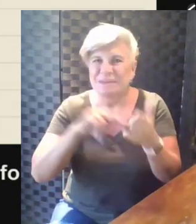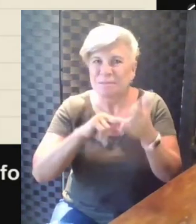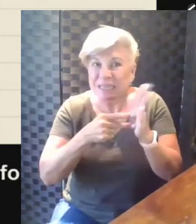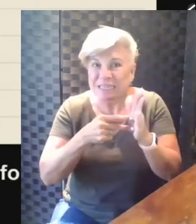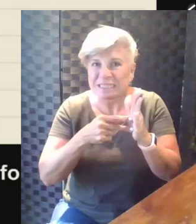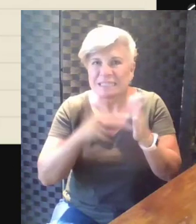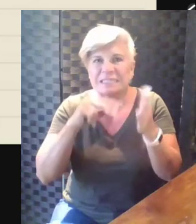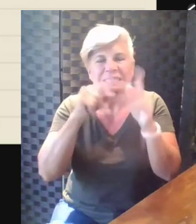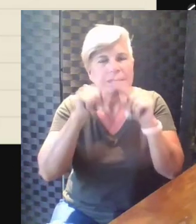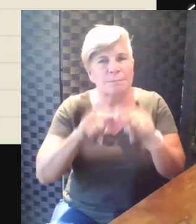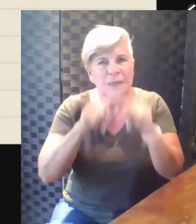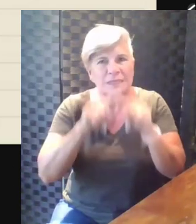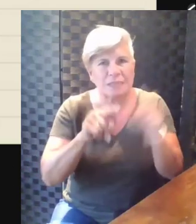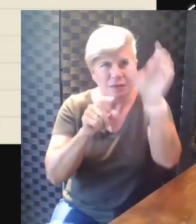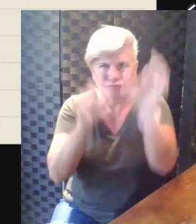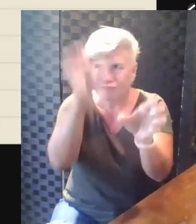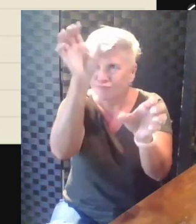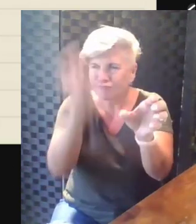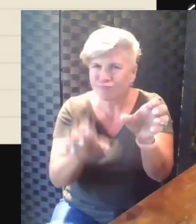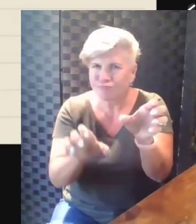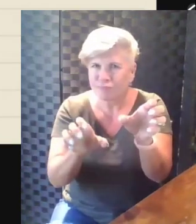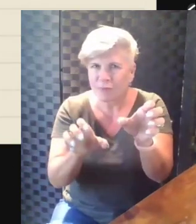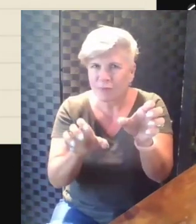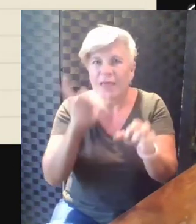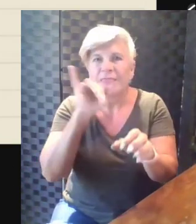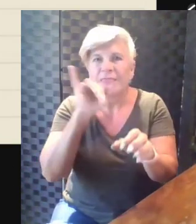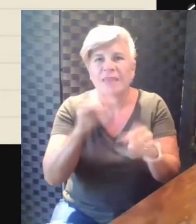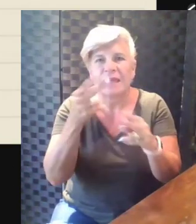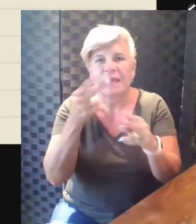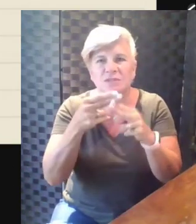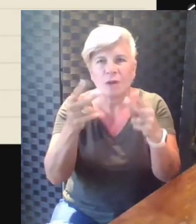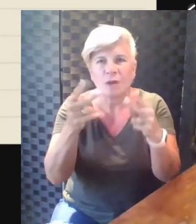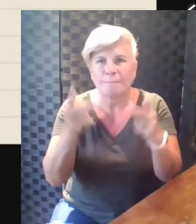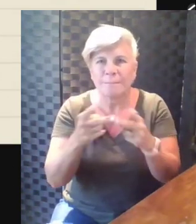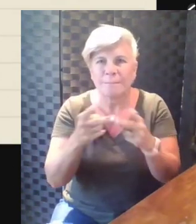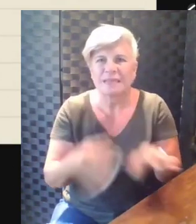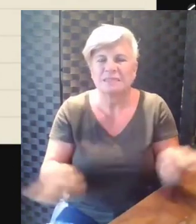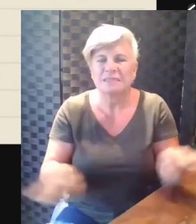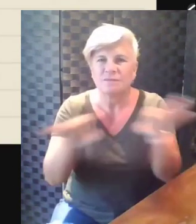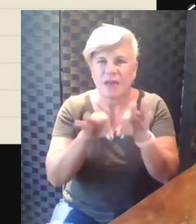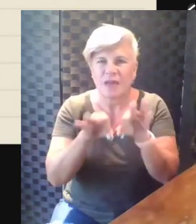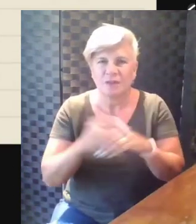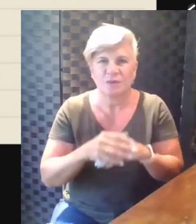number. This is called place value.